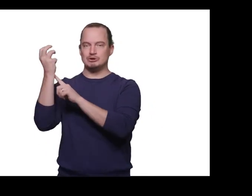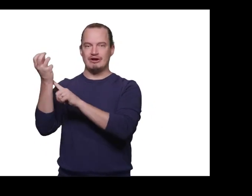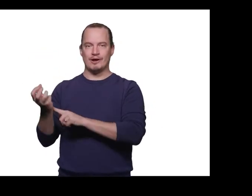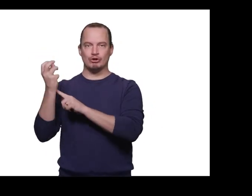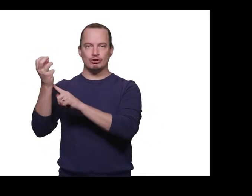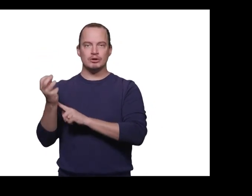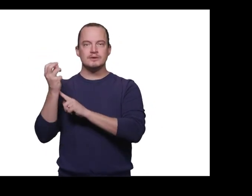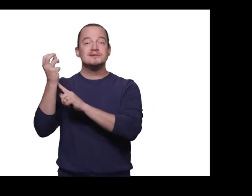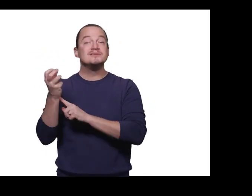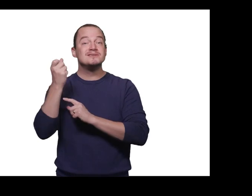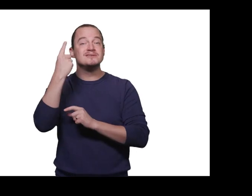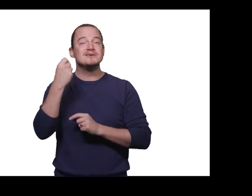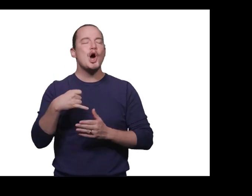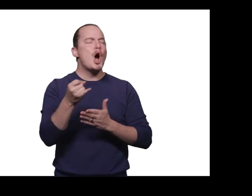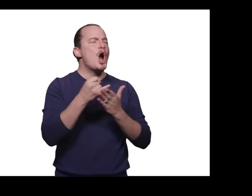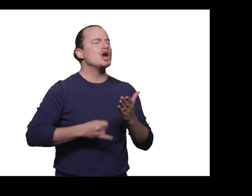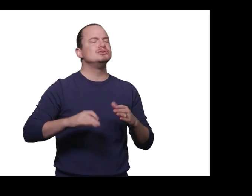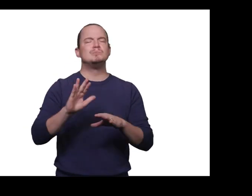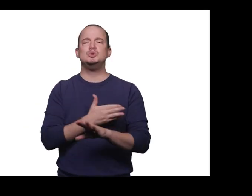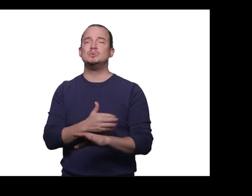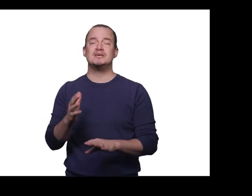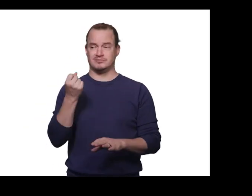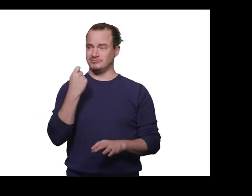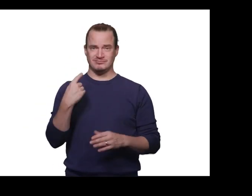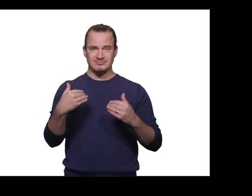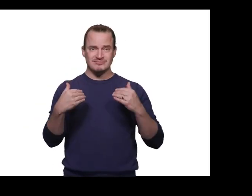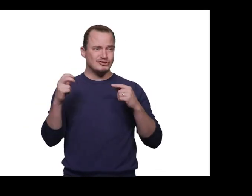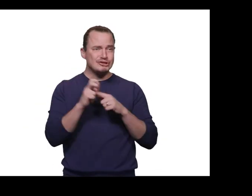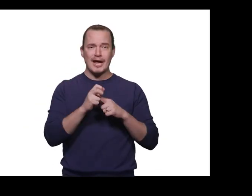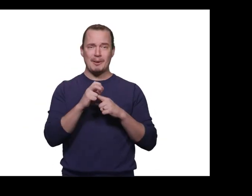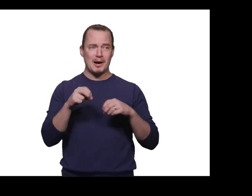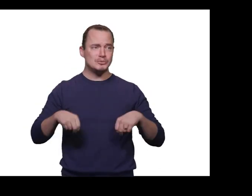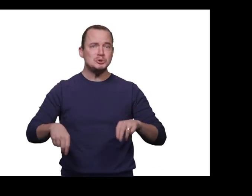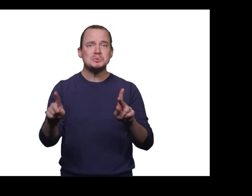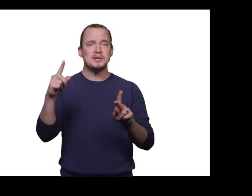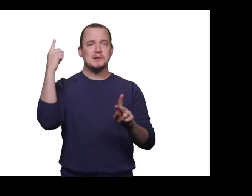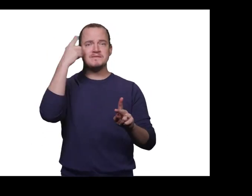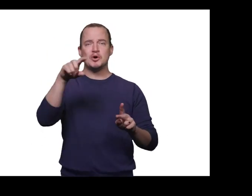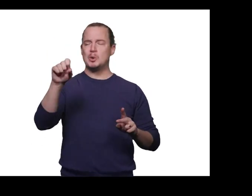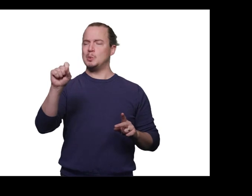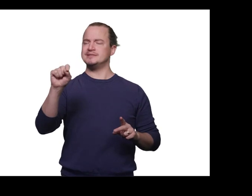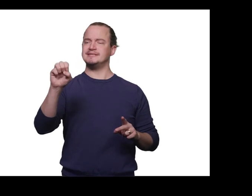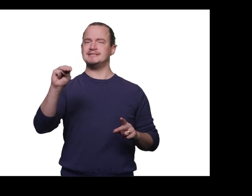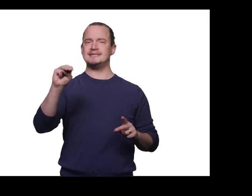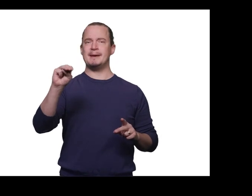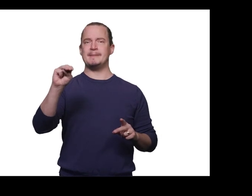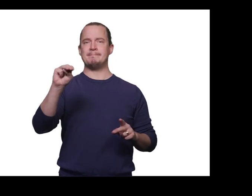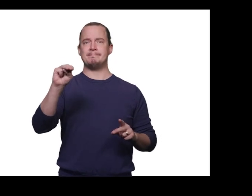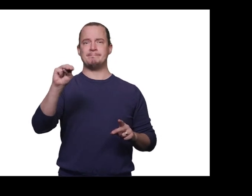arts are a wonderful opportunity to unlock STEM